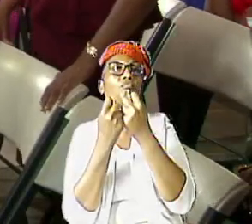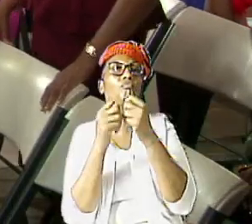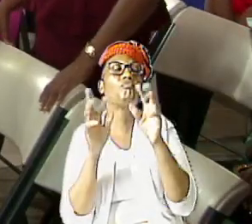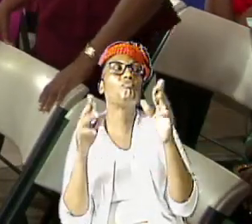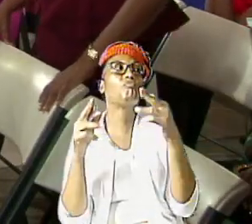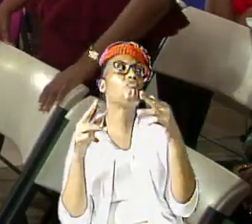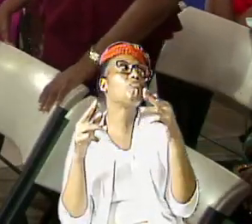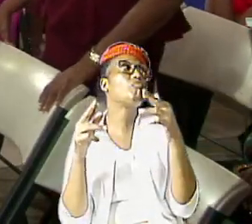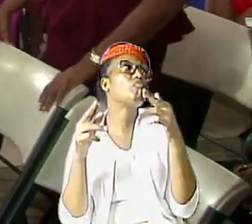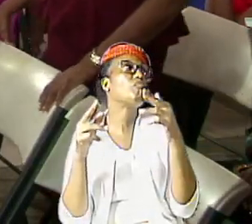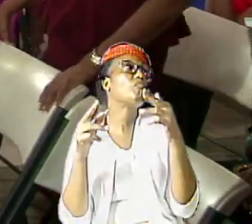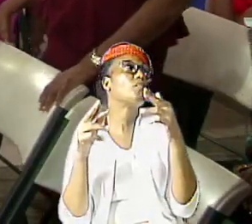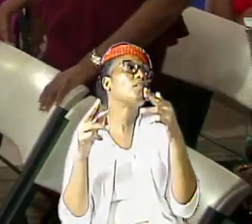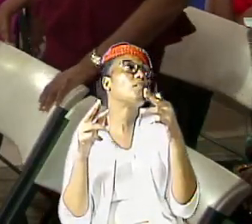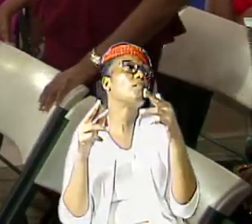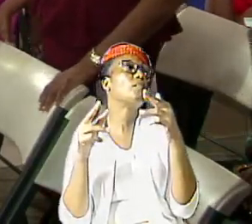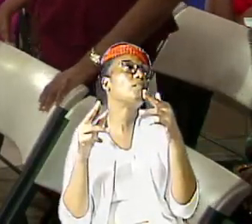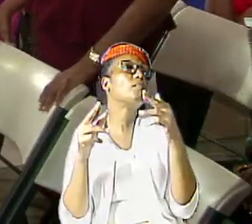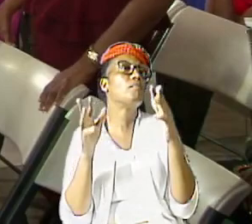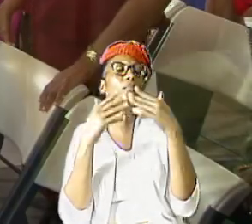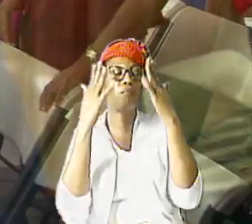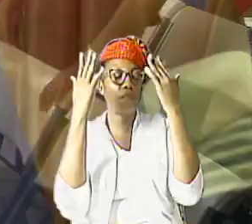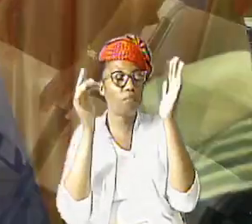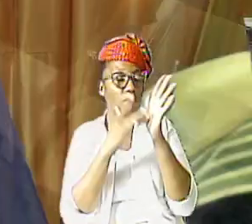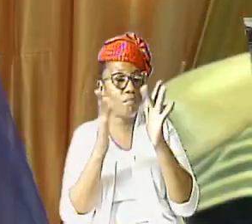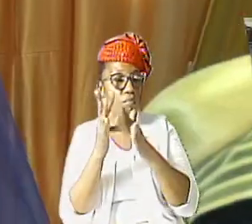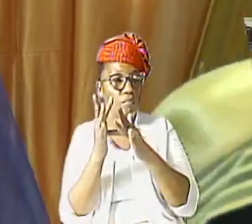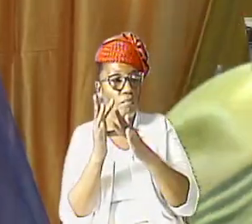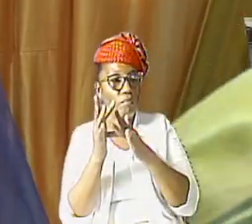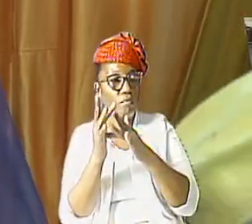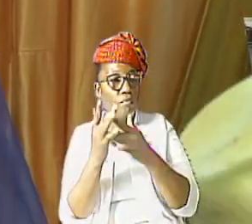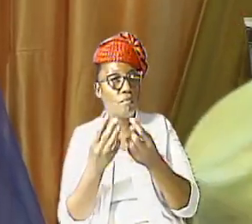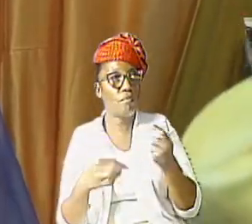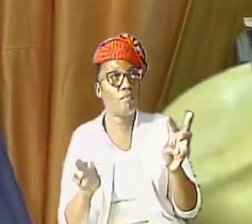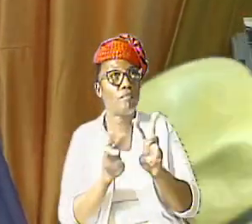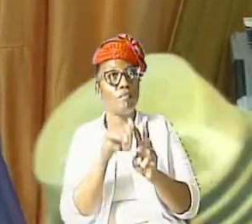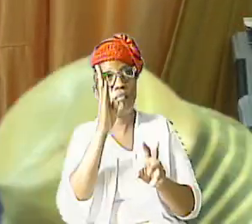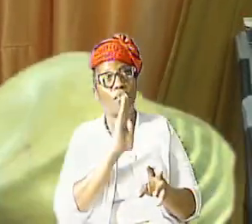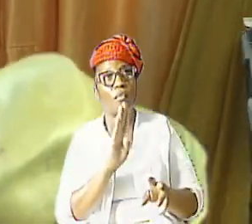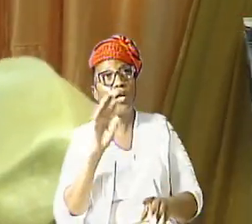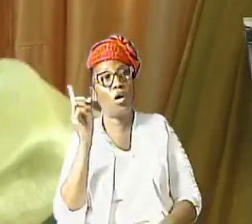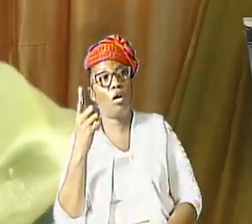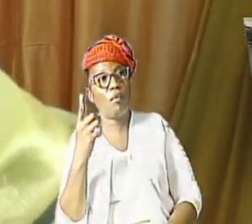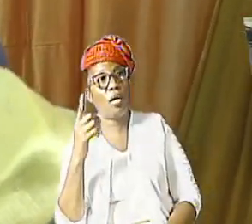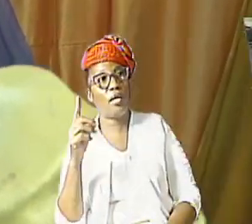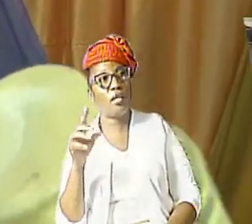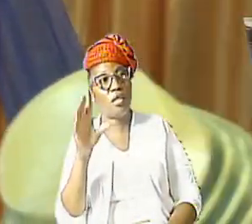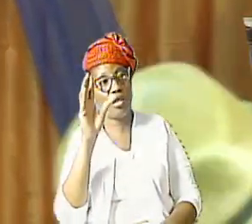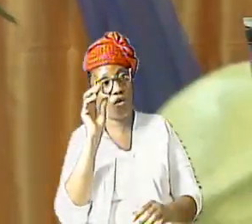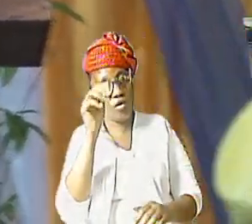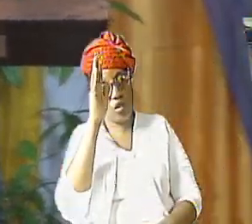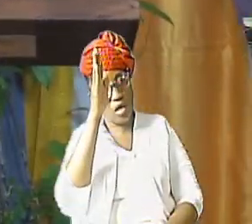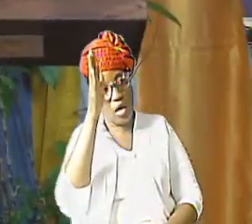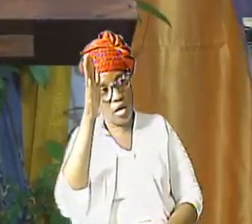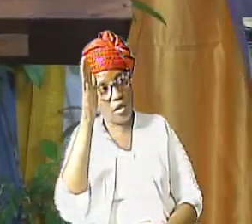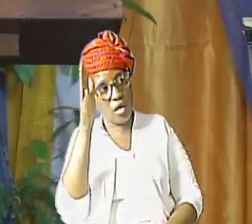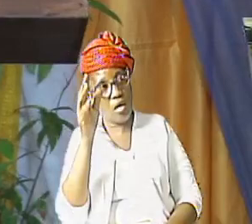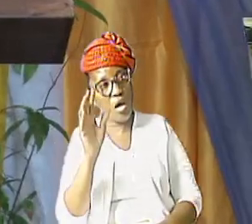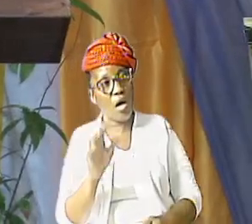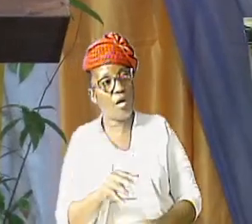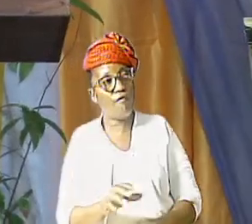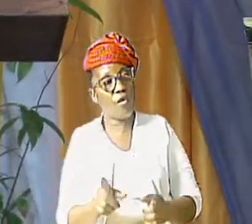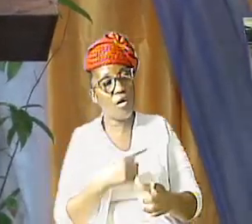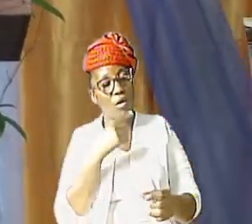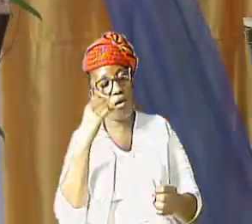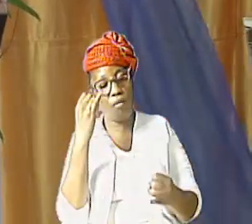the Lord. Thank you, Jesus. Thank you, Jesus. He's worthy. God's worthy. Almighty